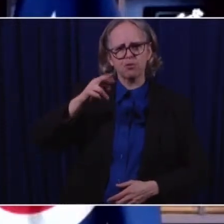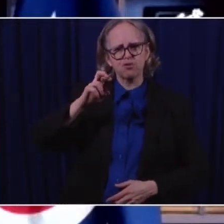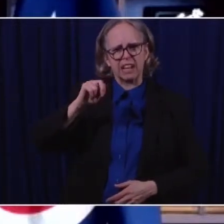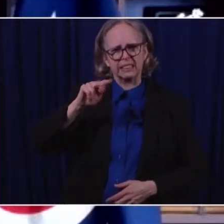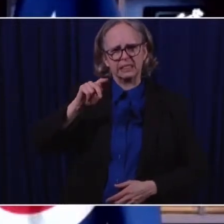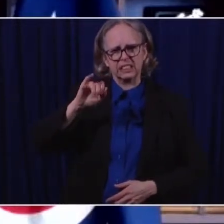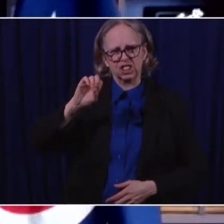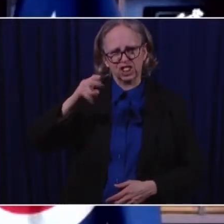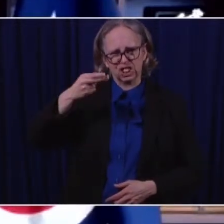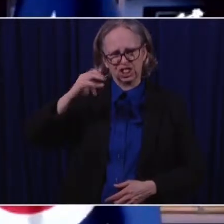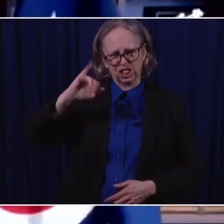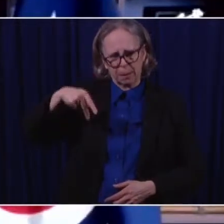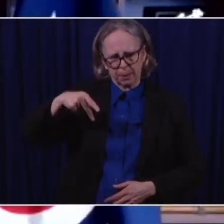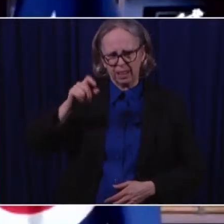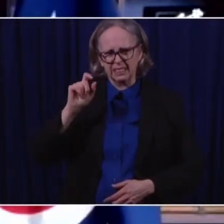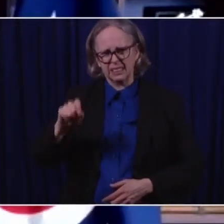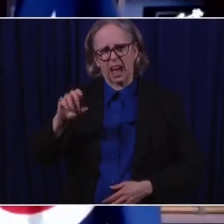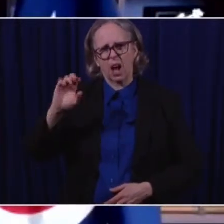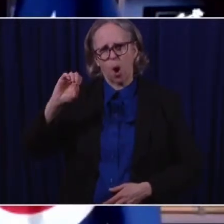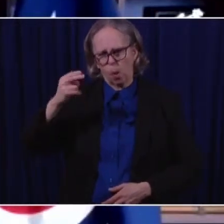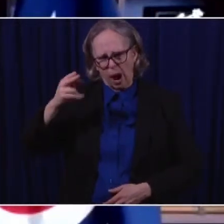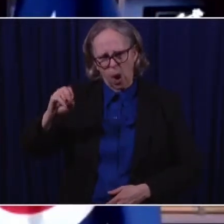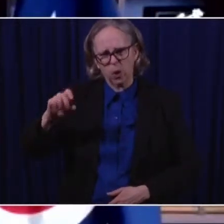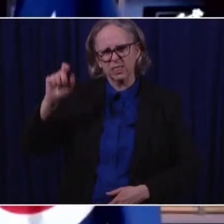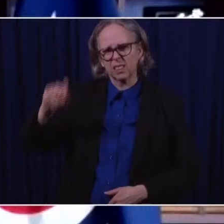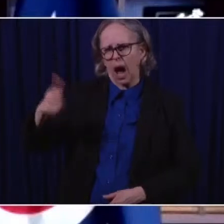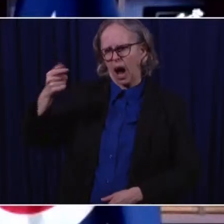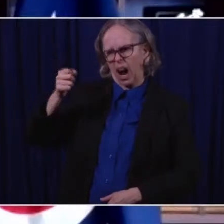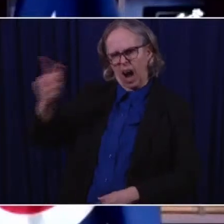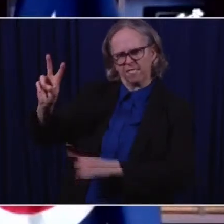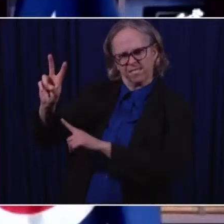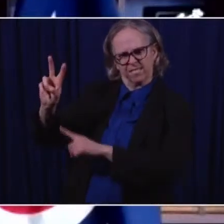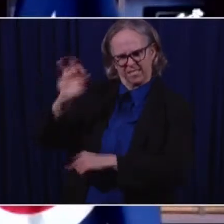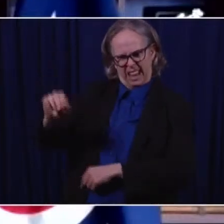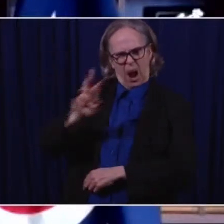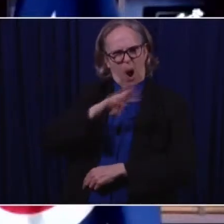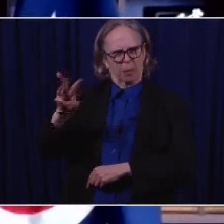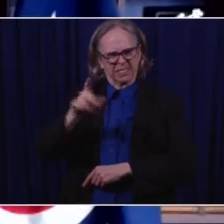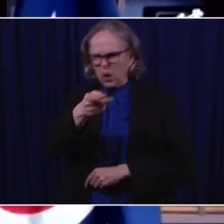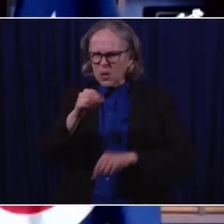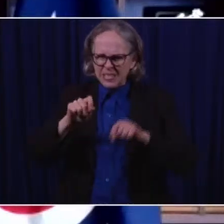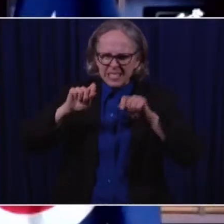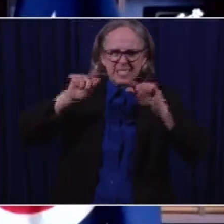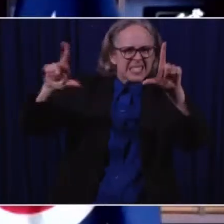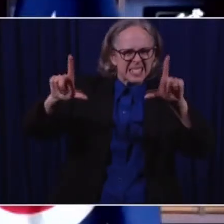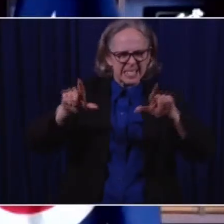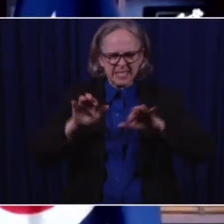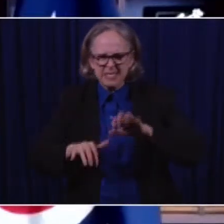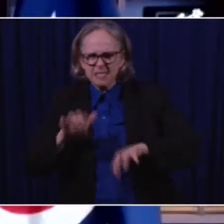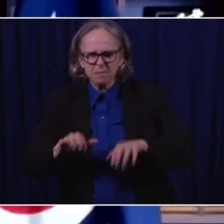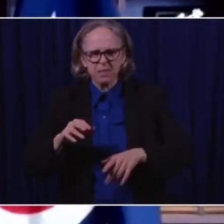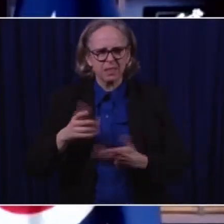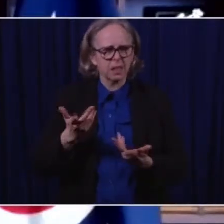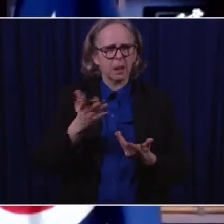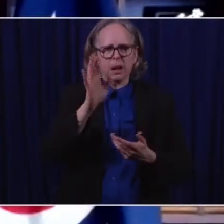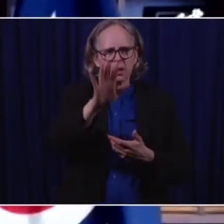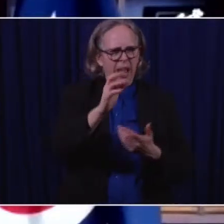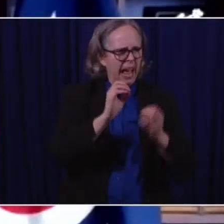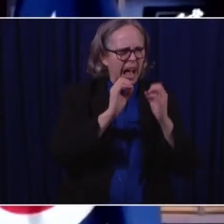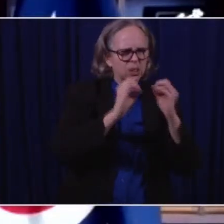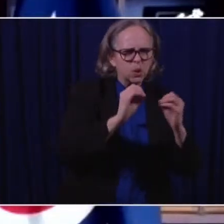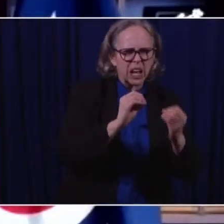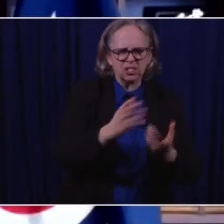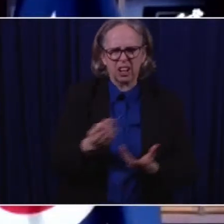apprenticeship.ohio.gov. This is all part of our educational and economic recovery, preparing people for the jobs that we